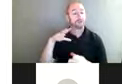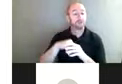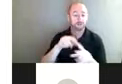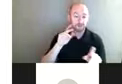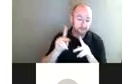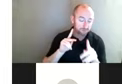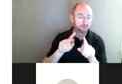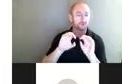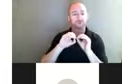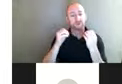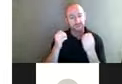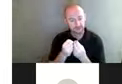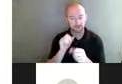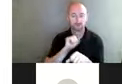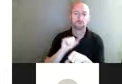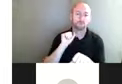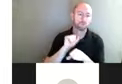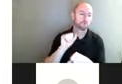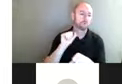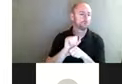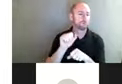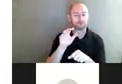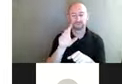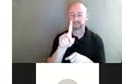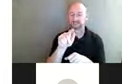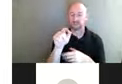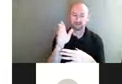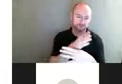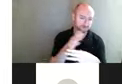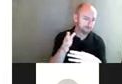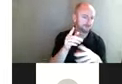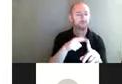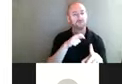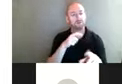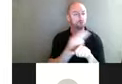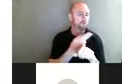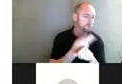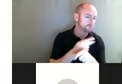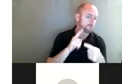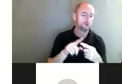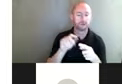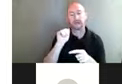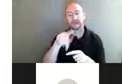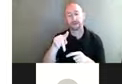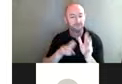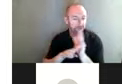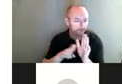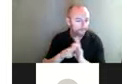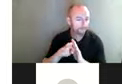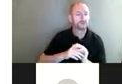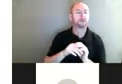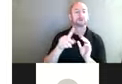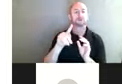and organizations who are really working across the entire data lifecycle, from users to application developers, the